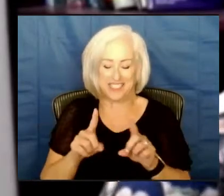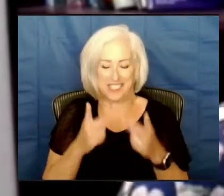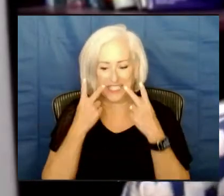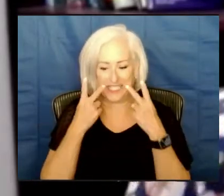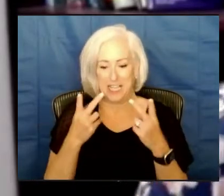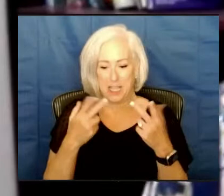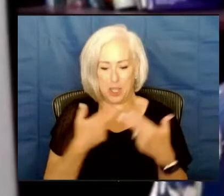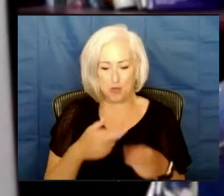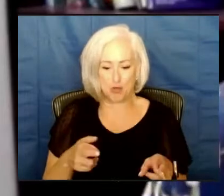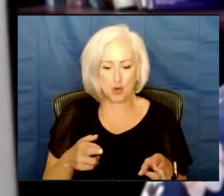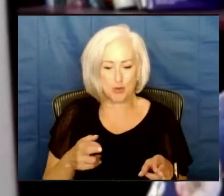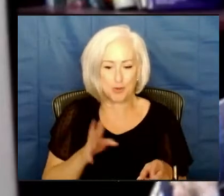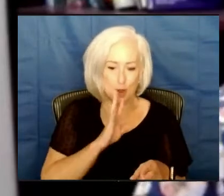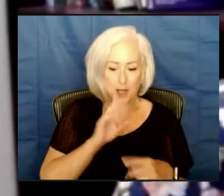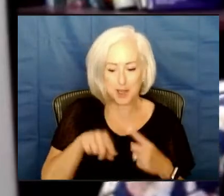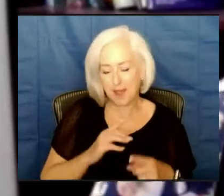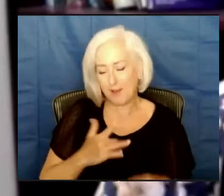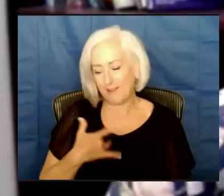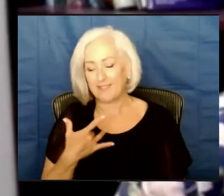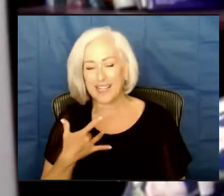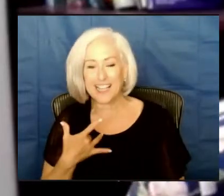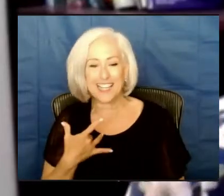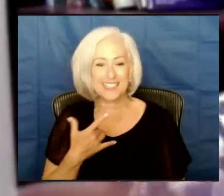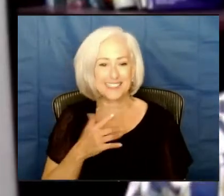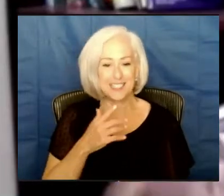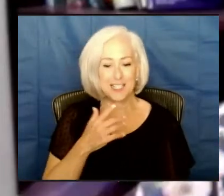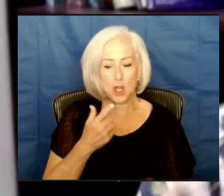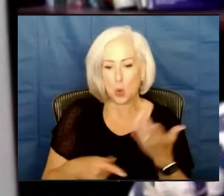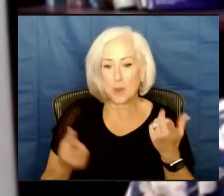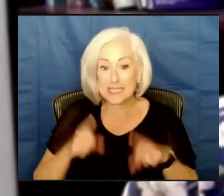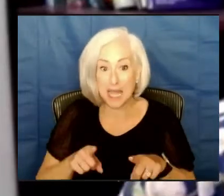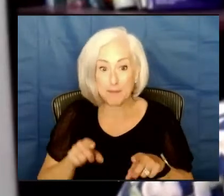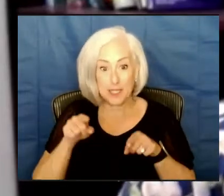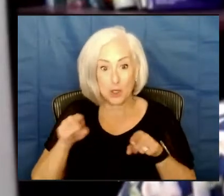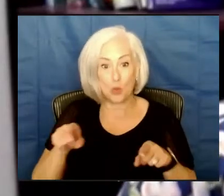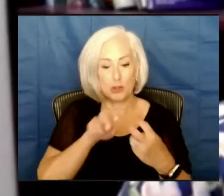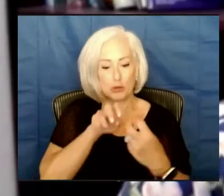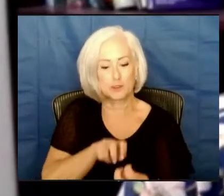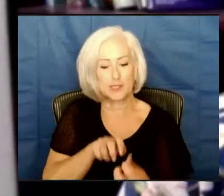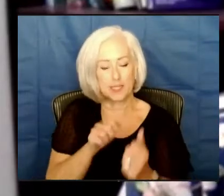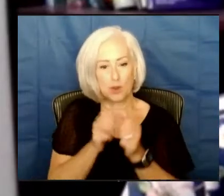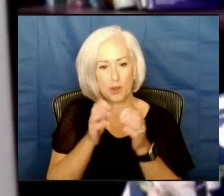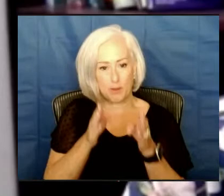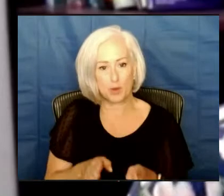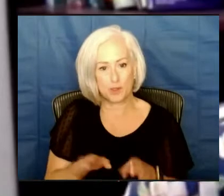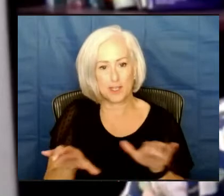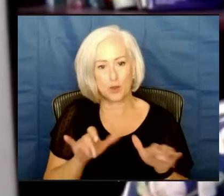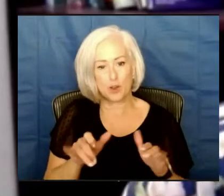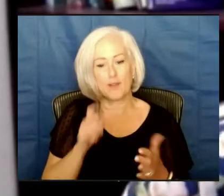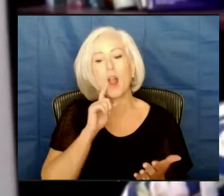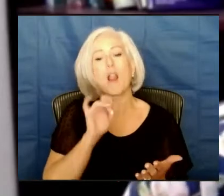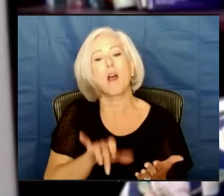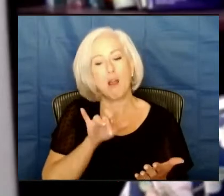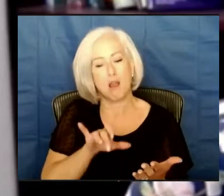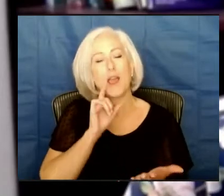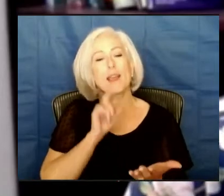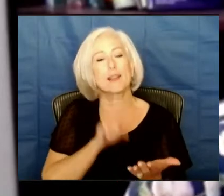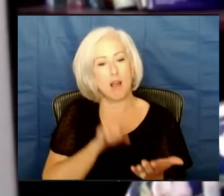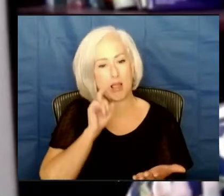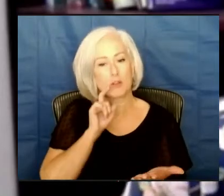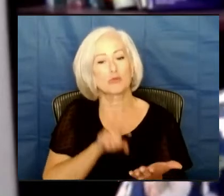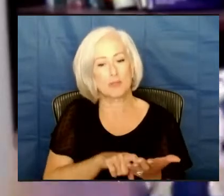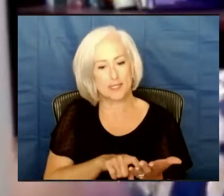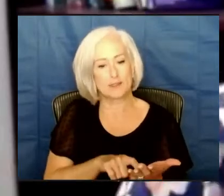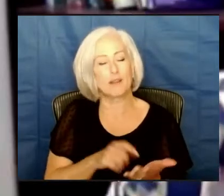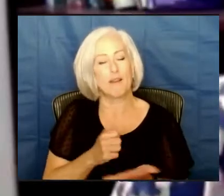our feelings and talking about what's happening when you're sitting with another person, and doing some of that acknowledgement that helps